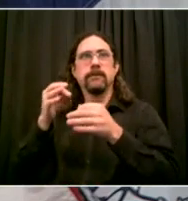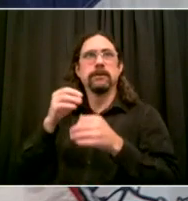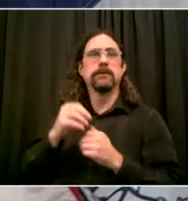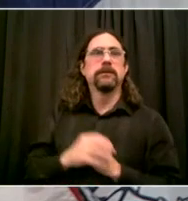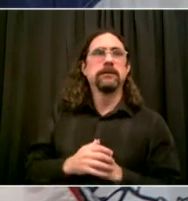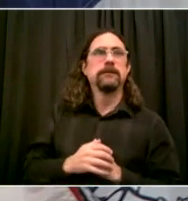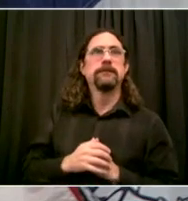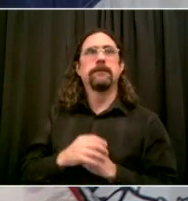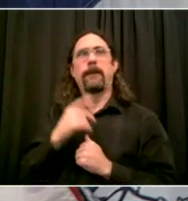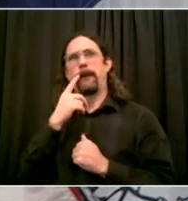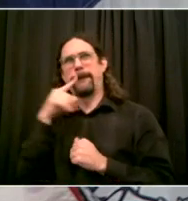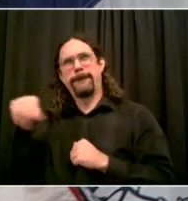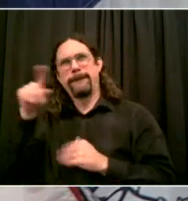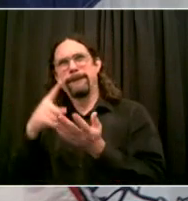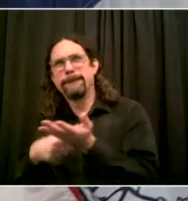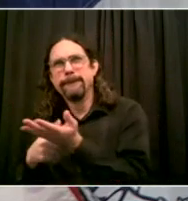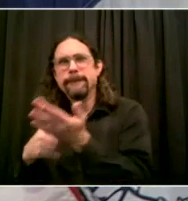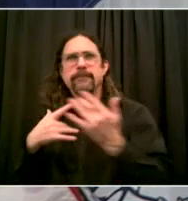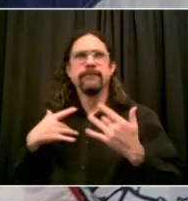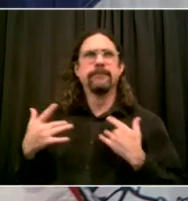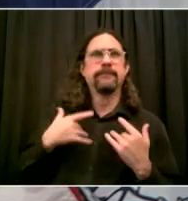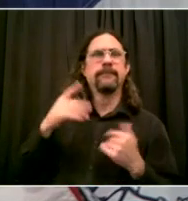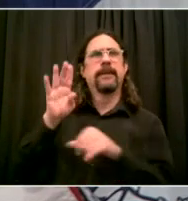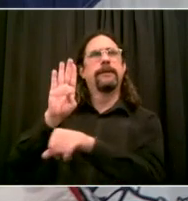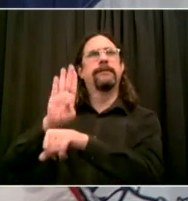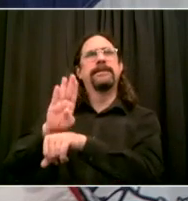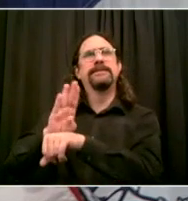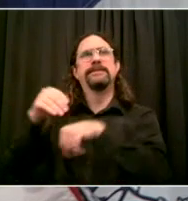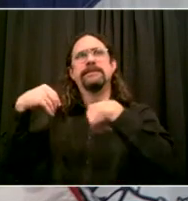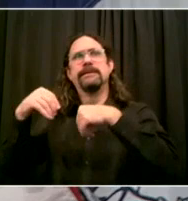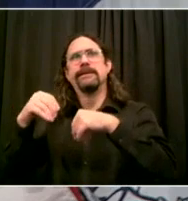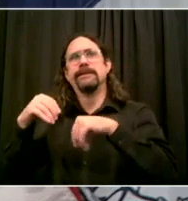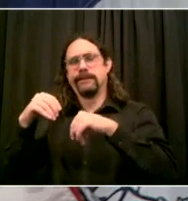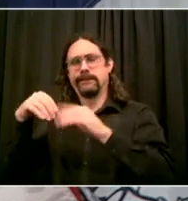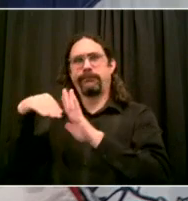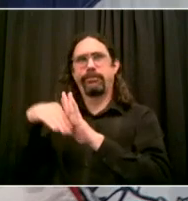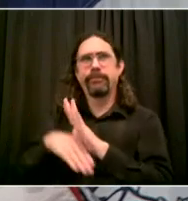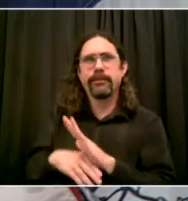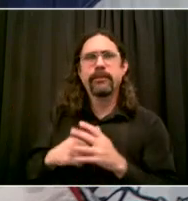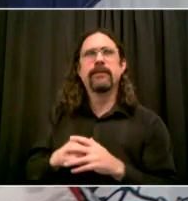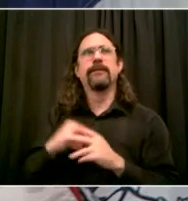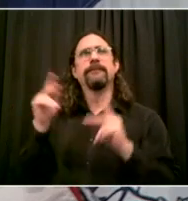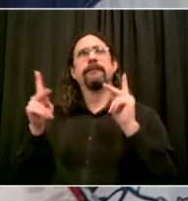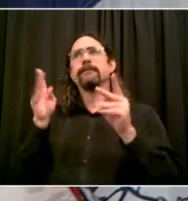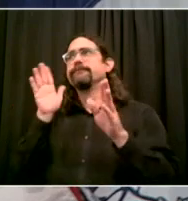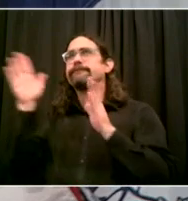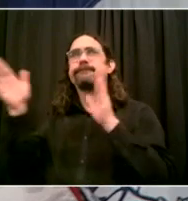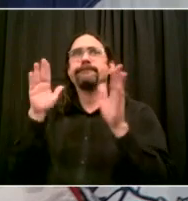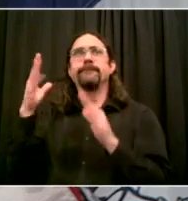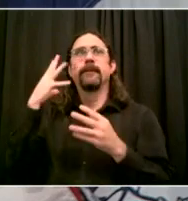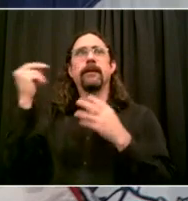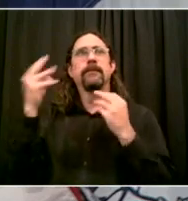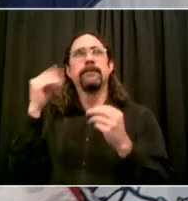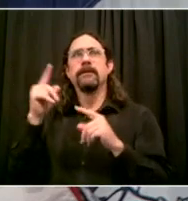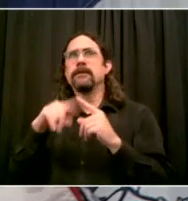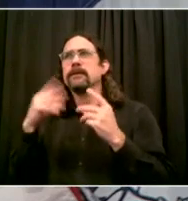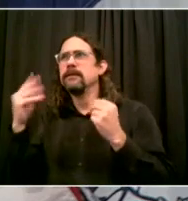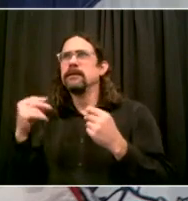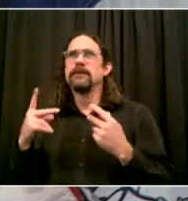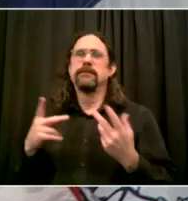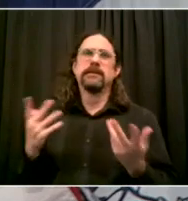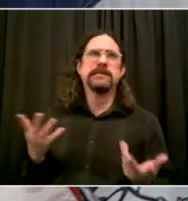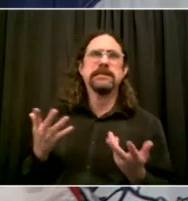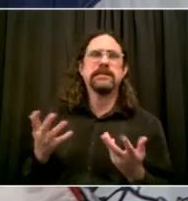outdoor gatherings after the election. What do you say to them? Again, we are seeing a